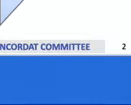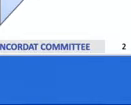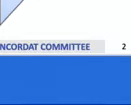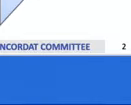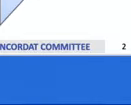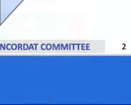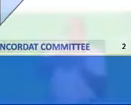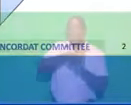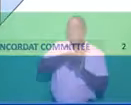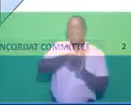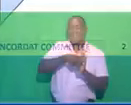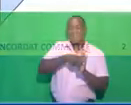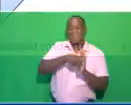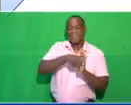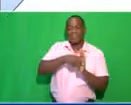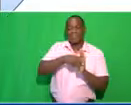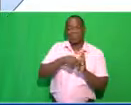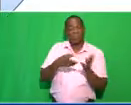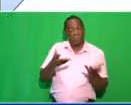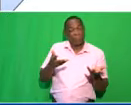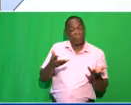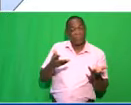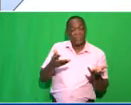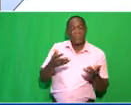the concordat, like the 20%,